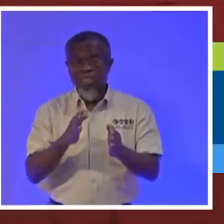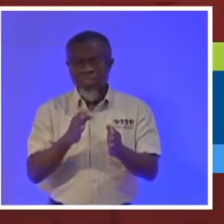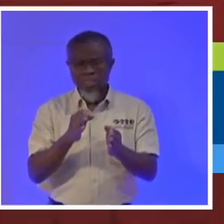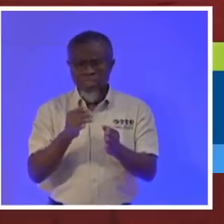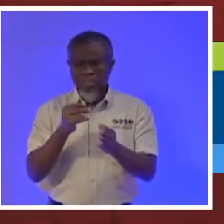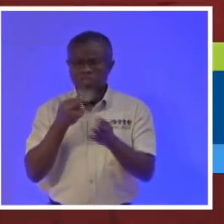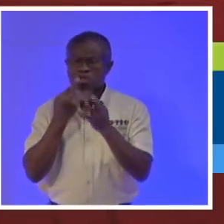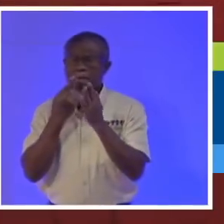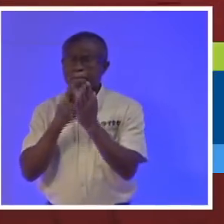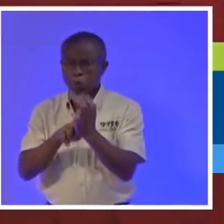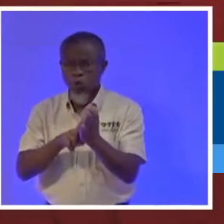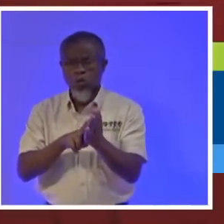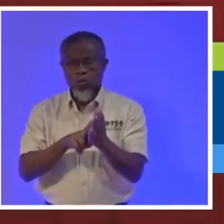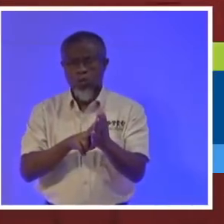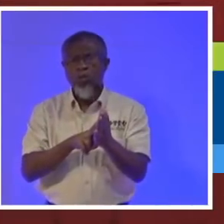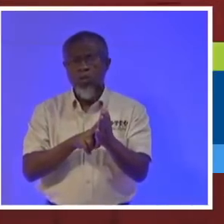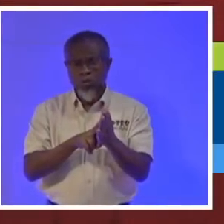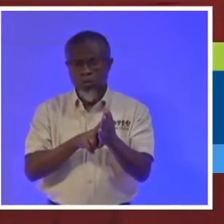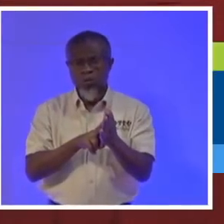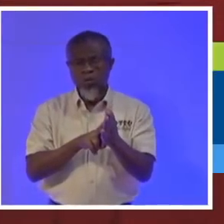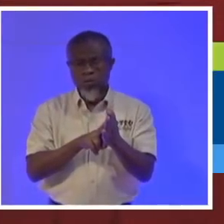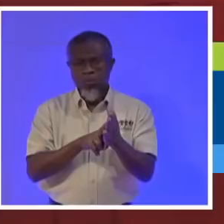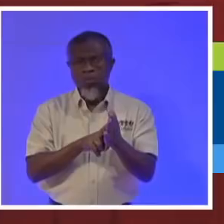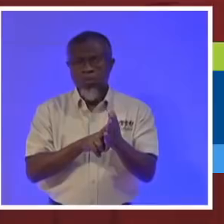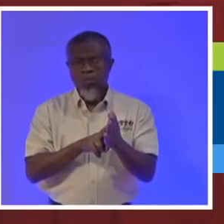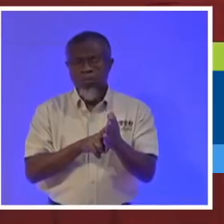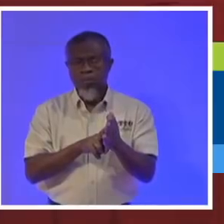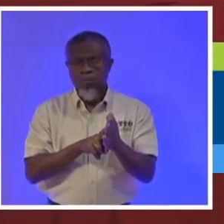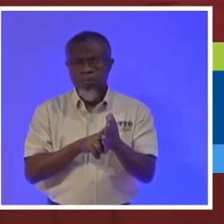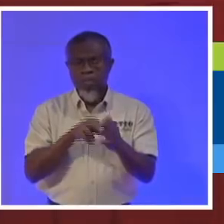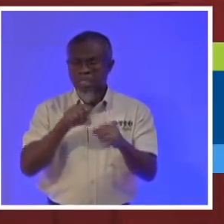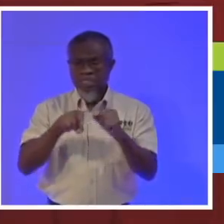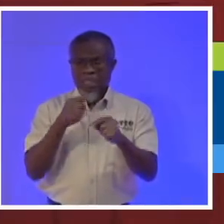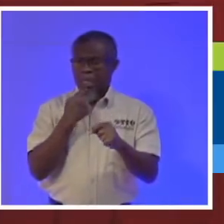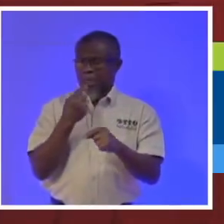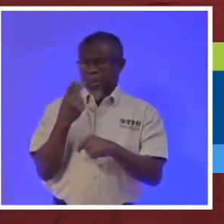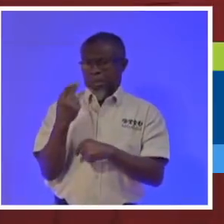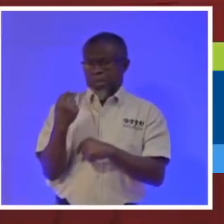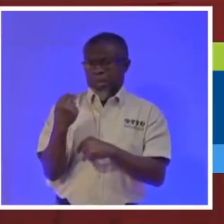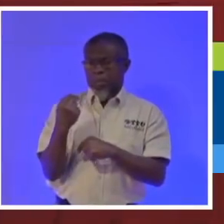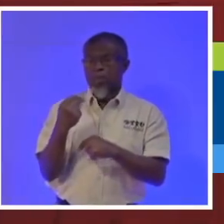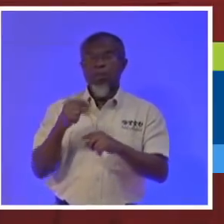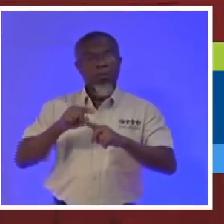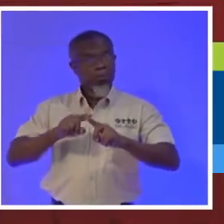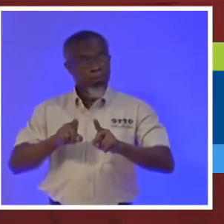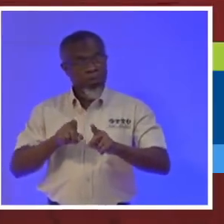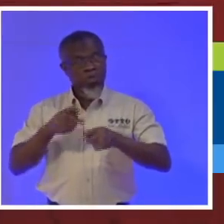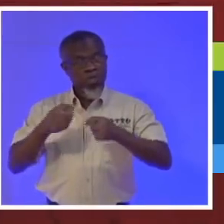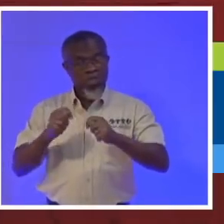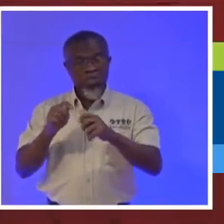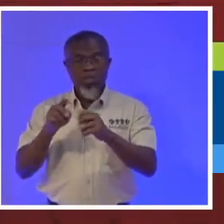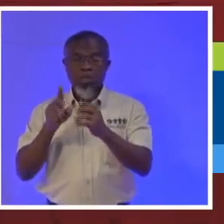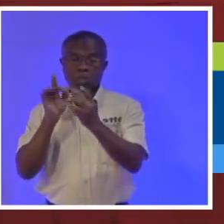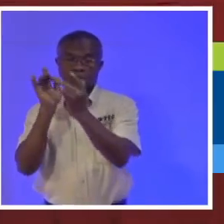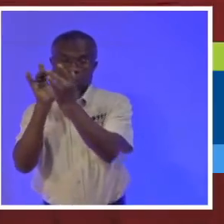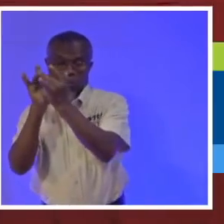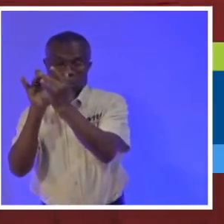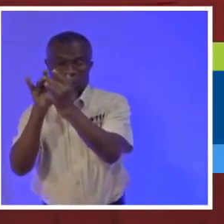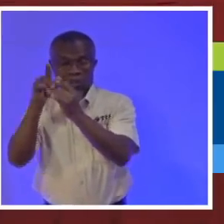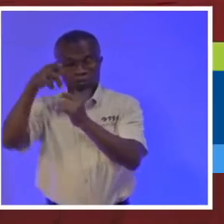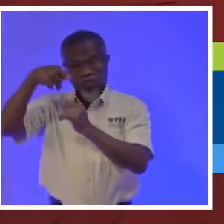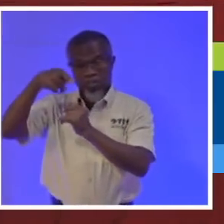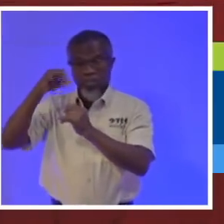much so that she had to reach out to Pfizer herself, and Pfizer responded. So I wanted to find out, should we be concerned